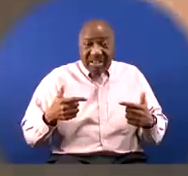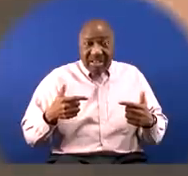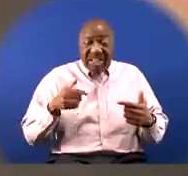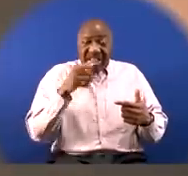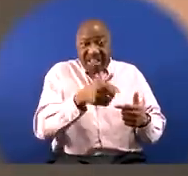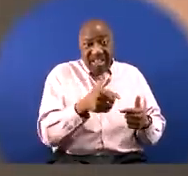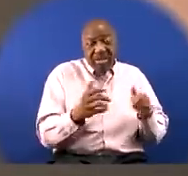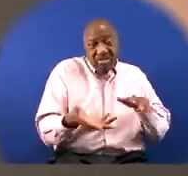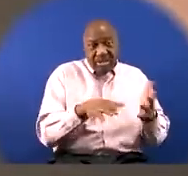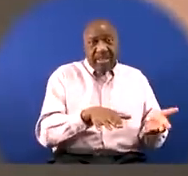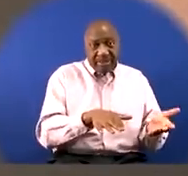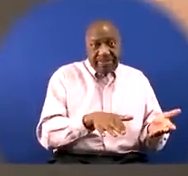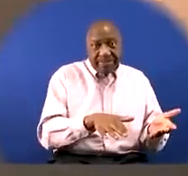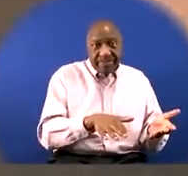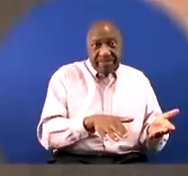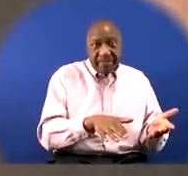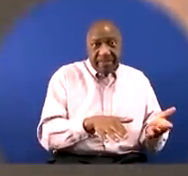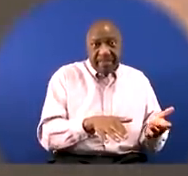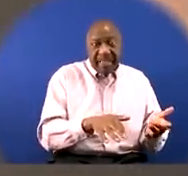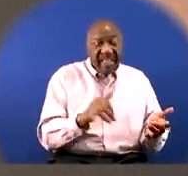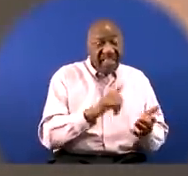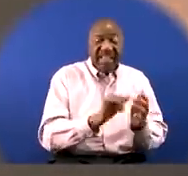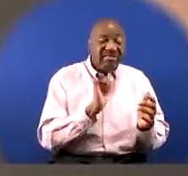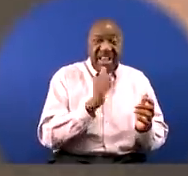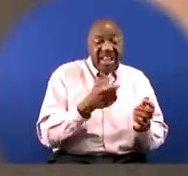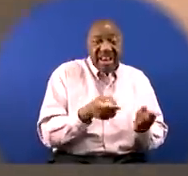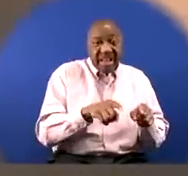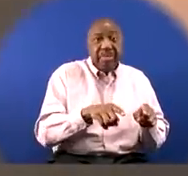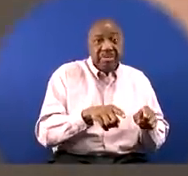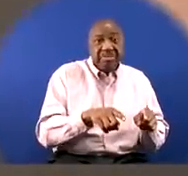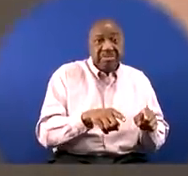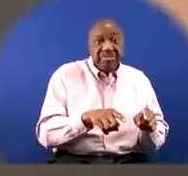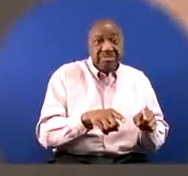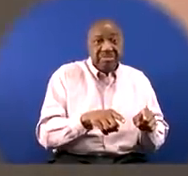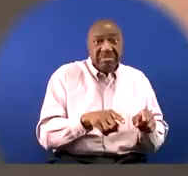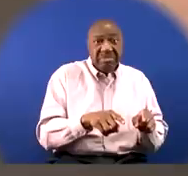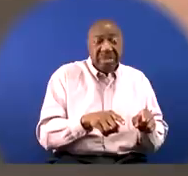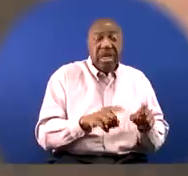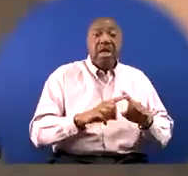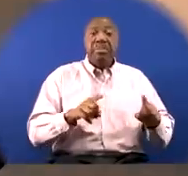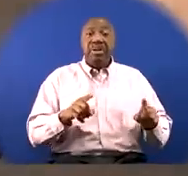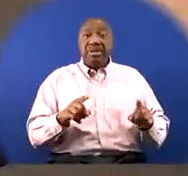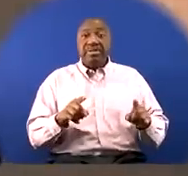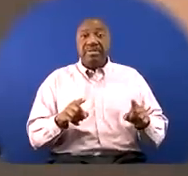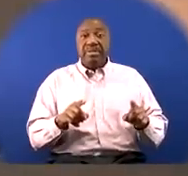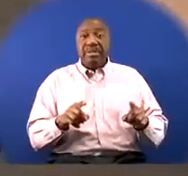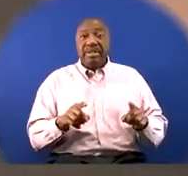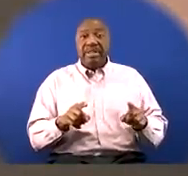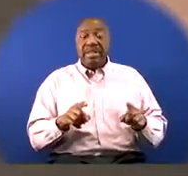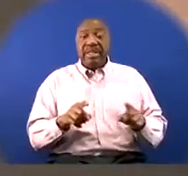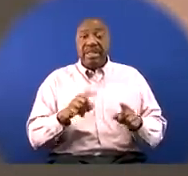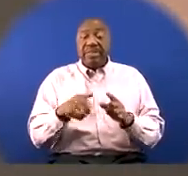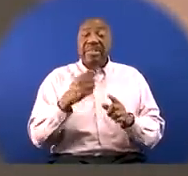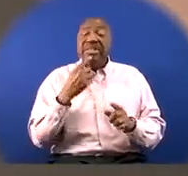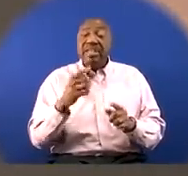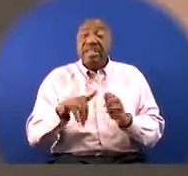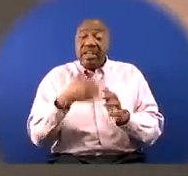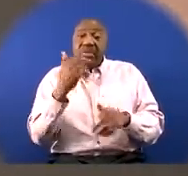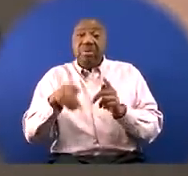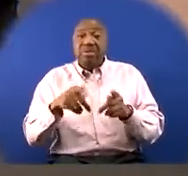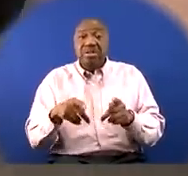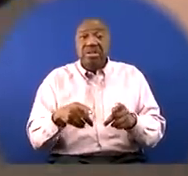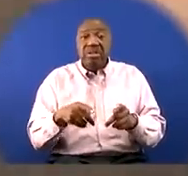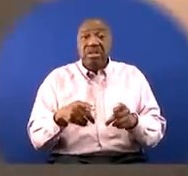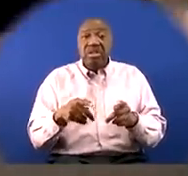his life. That didn't happen to the little boy. But let me tell you about somebody else